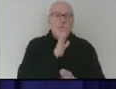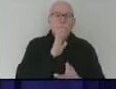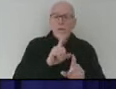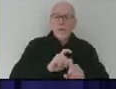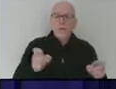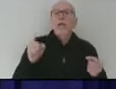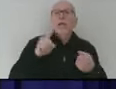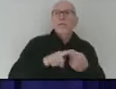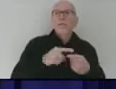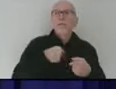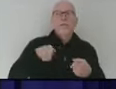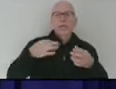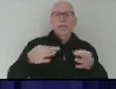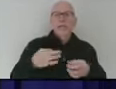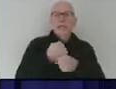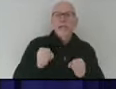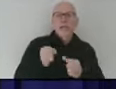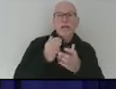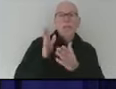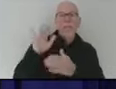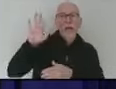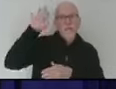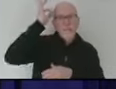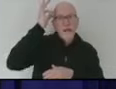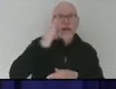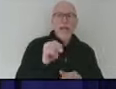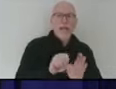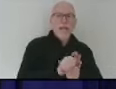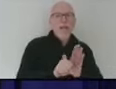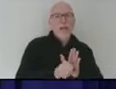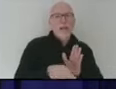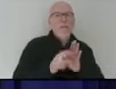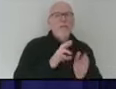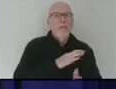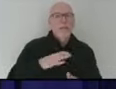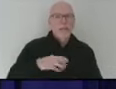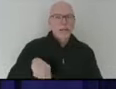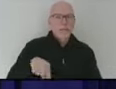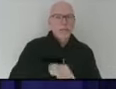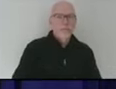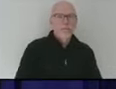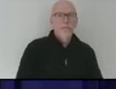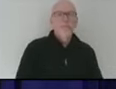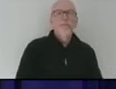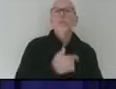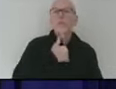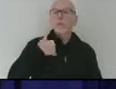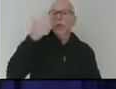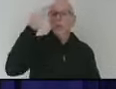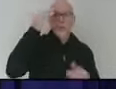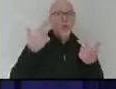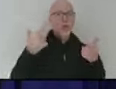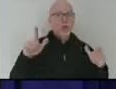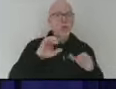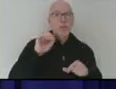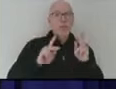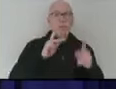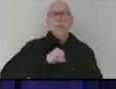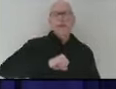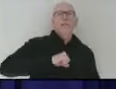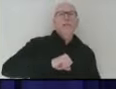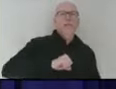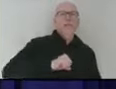it is deemed safe by federal regulators and our own state review committee. We know that large percentages of people are hesitant to get the